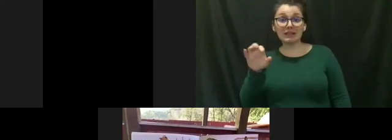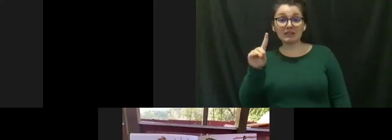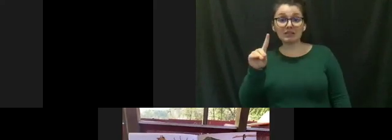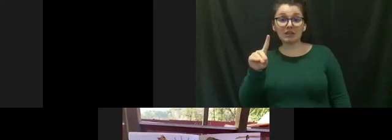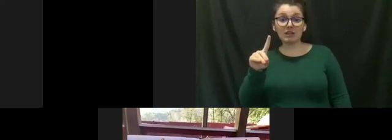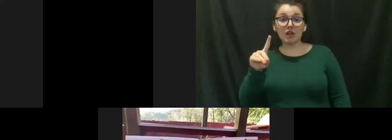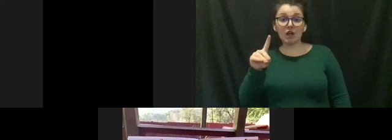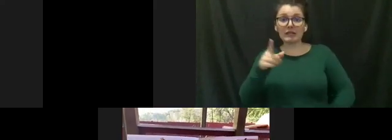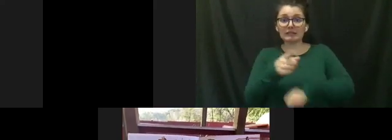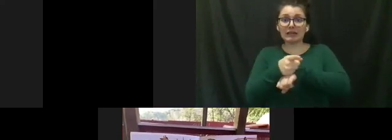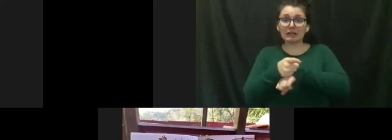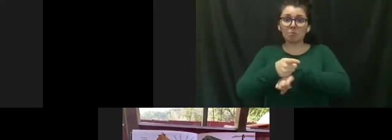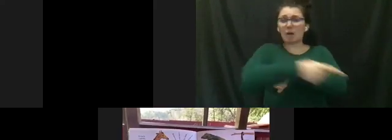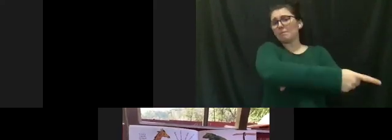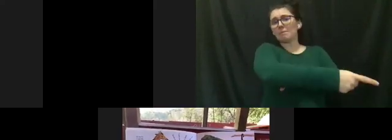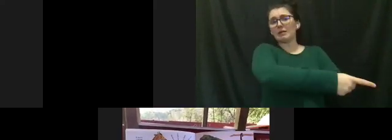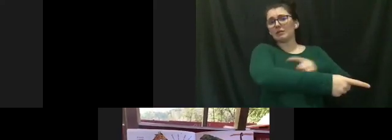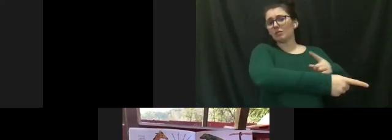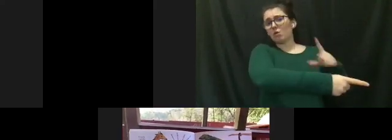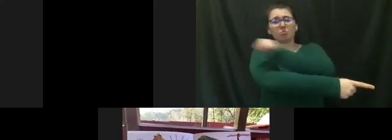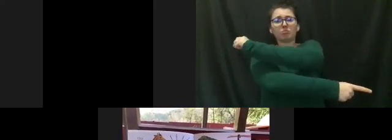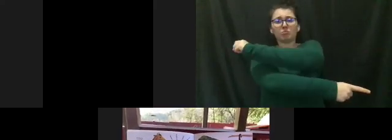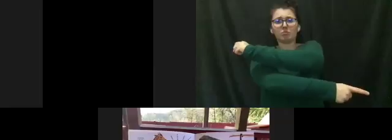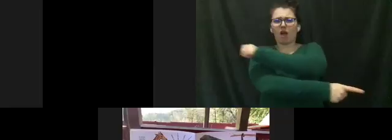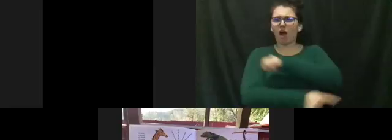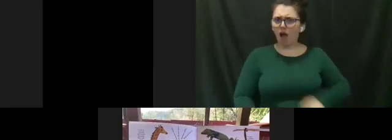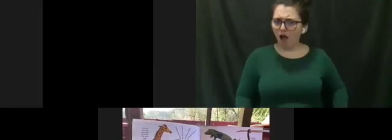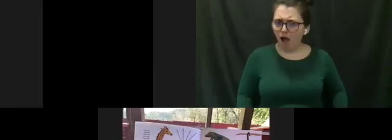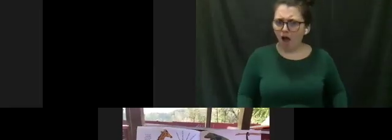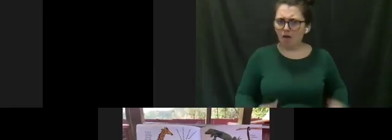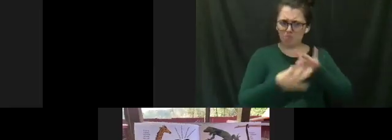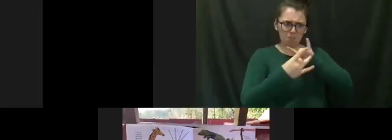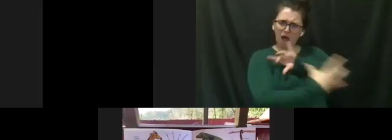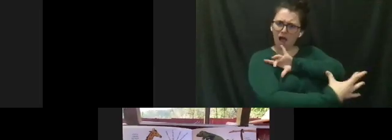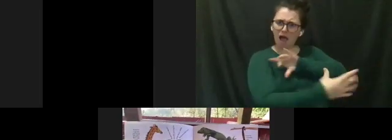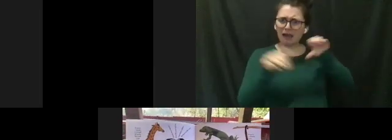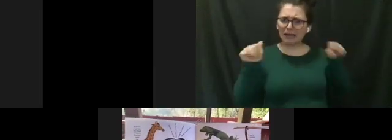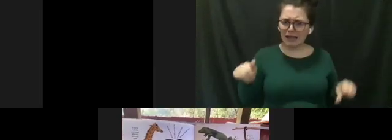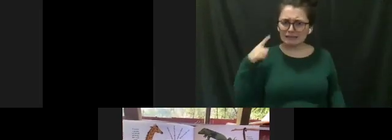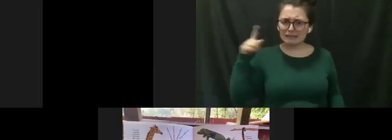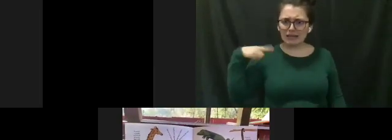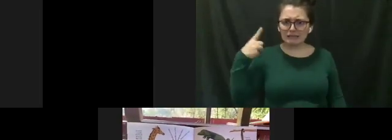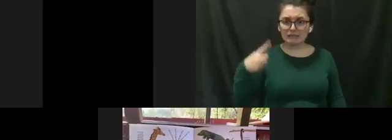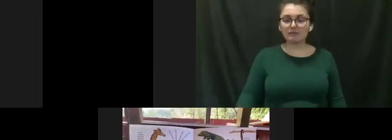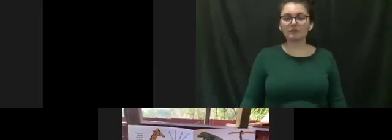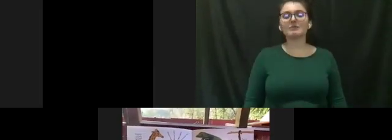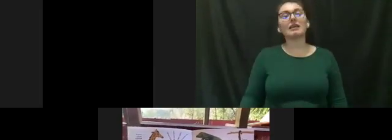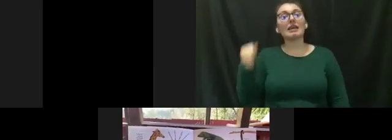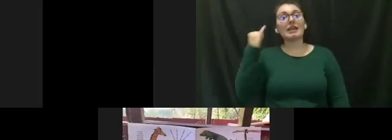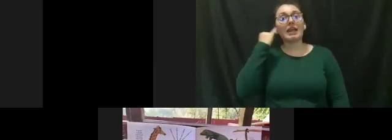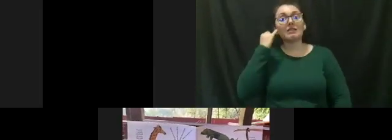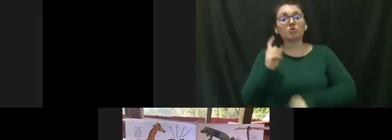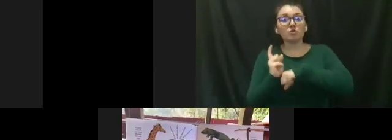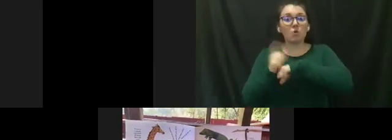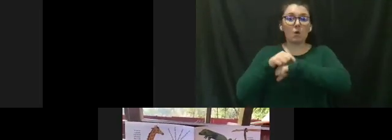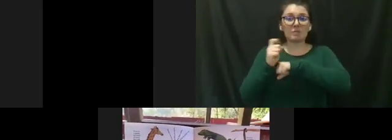tail to get away. What? That's crazy. If you're a scorpion, your tail can give you a nasty sting. And if